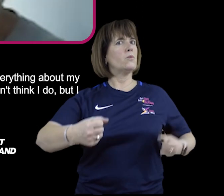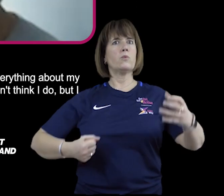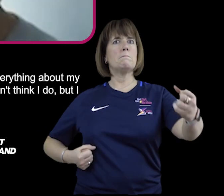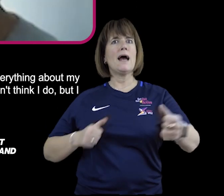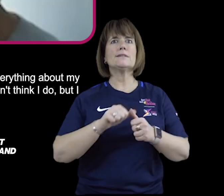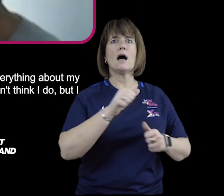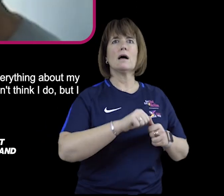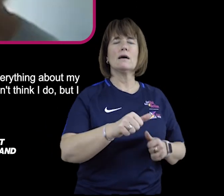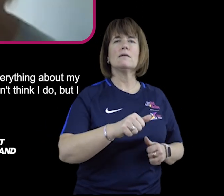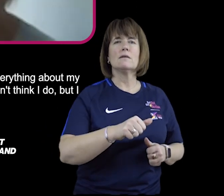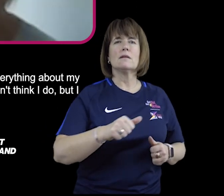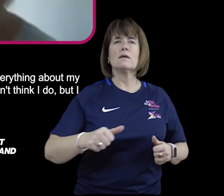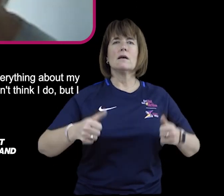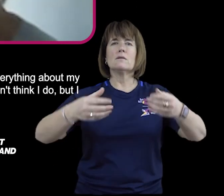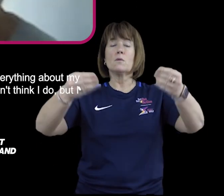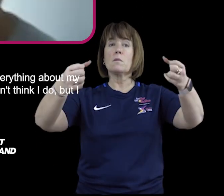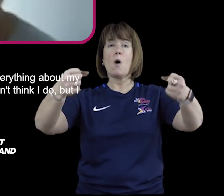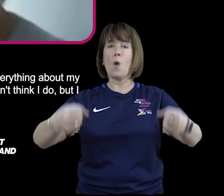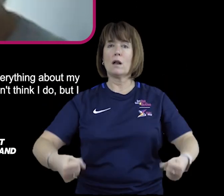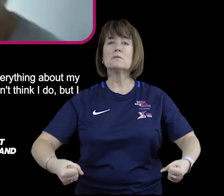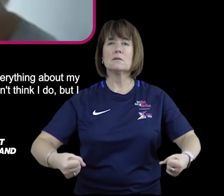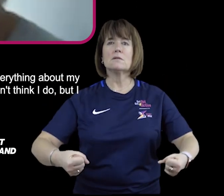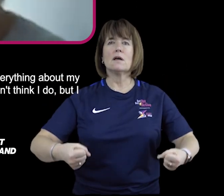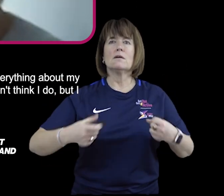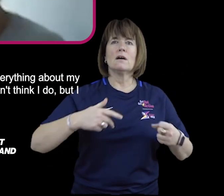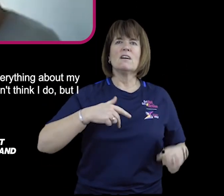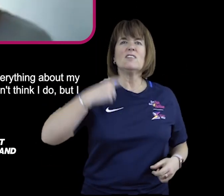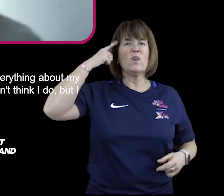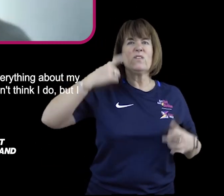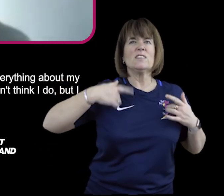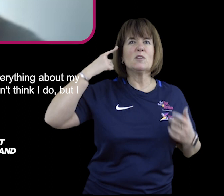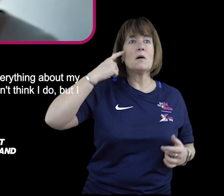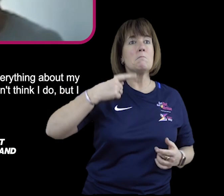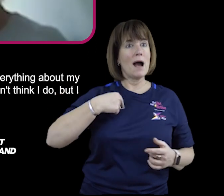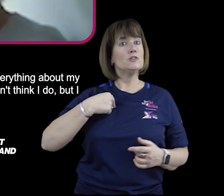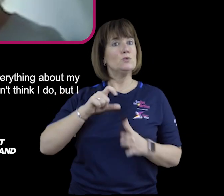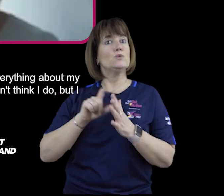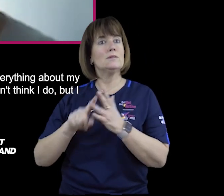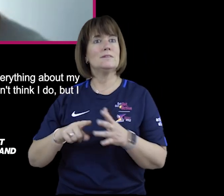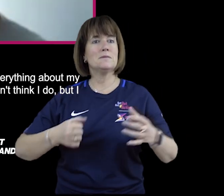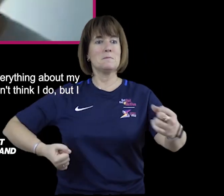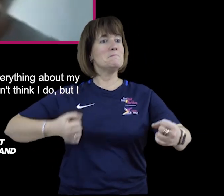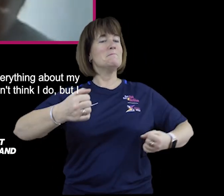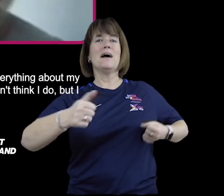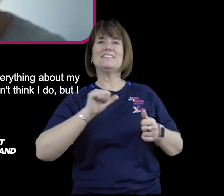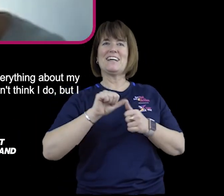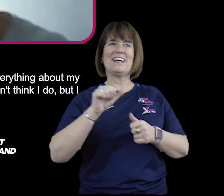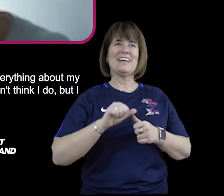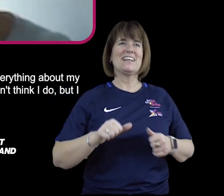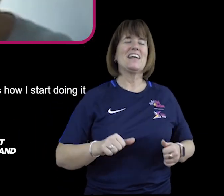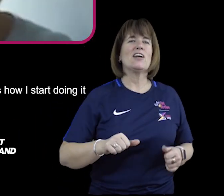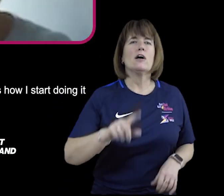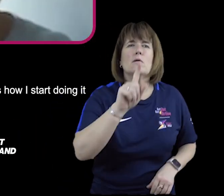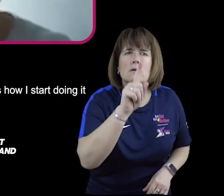poles. I walk faster apparently with the poles, which I don't think I do, but I do. But